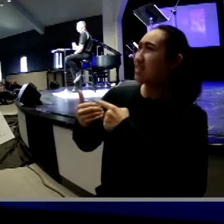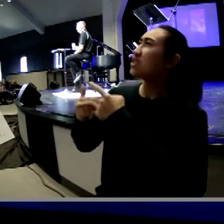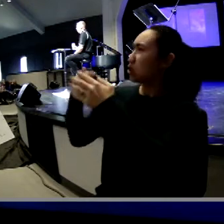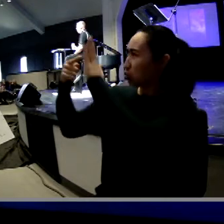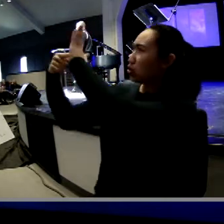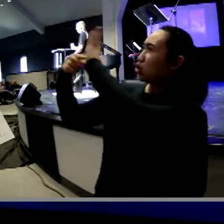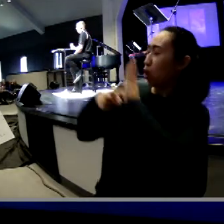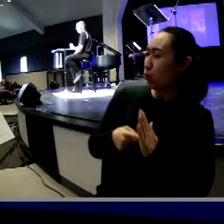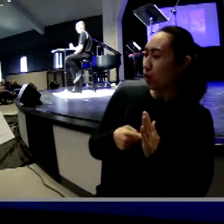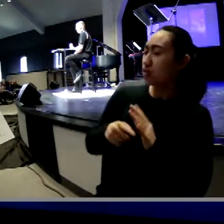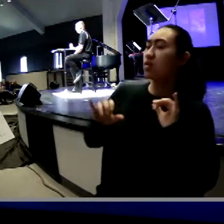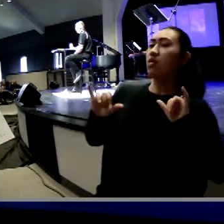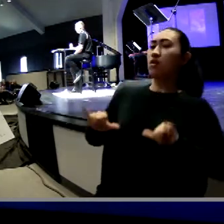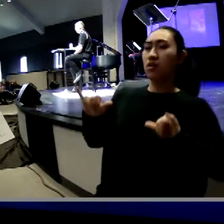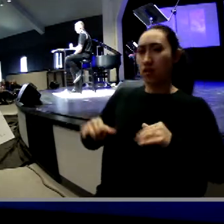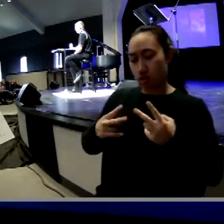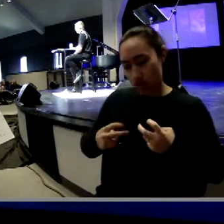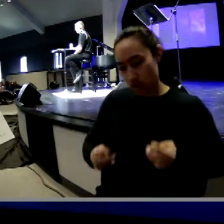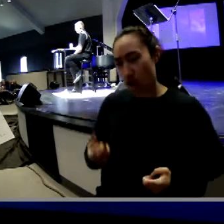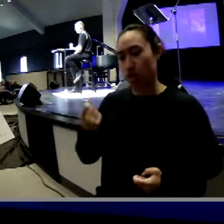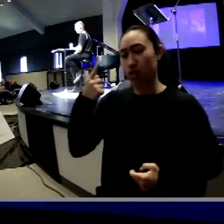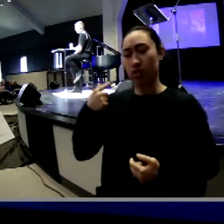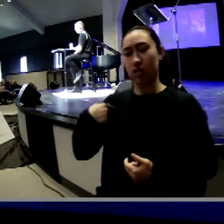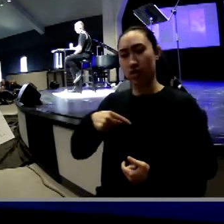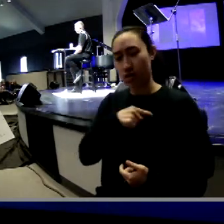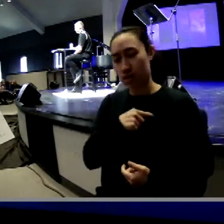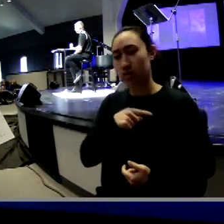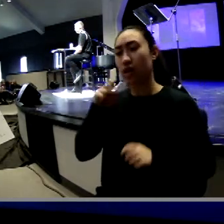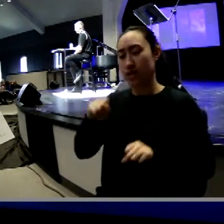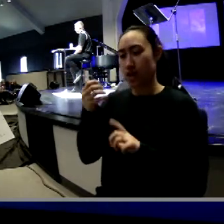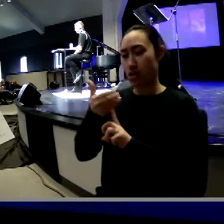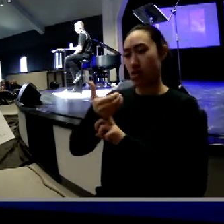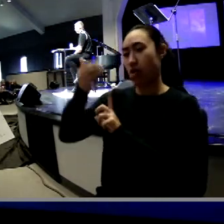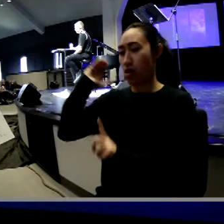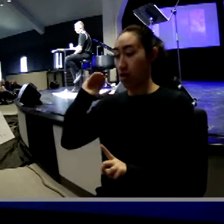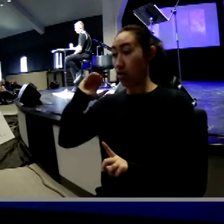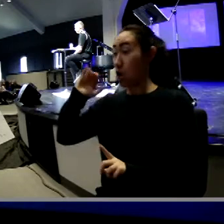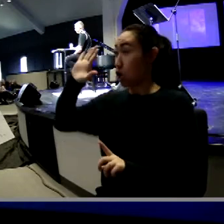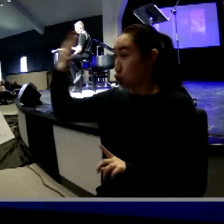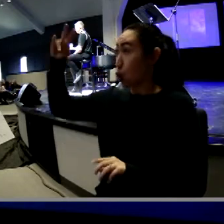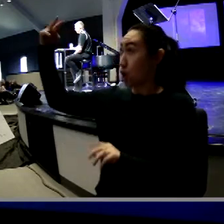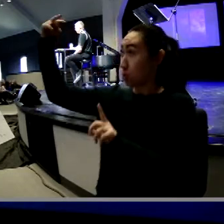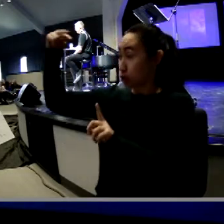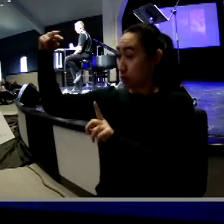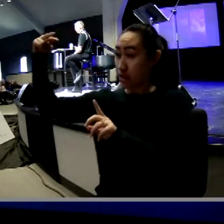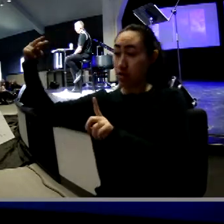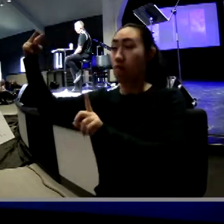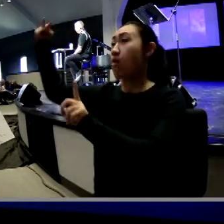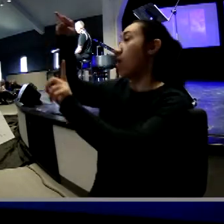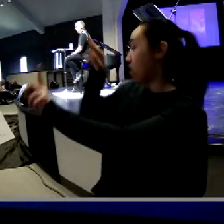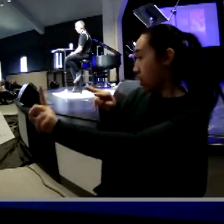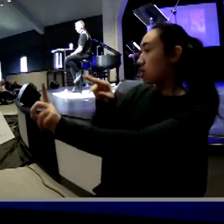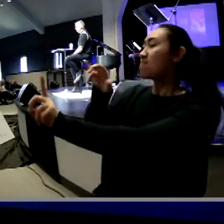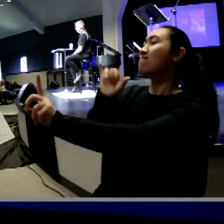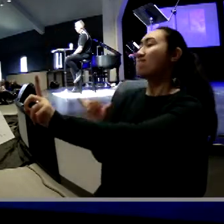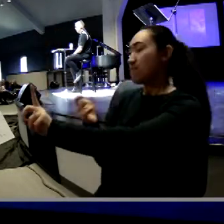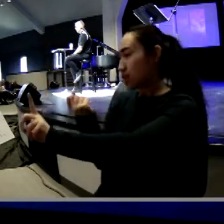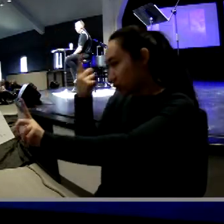Not a small myopic view of the story that we default to. Give us the courage to dream